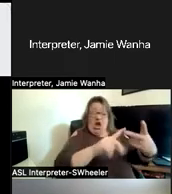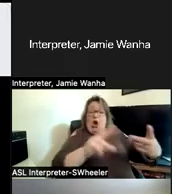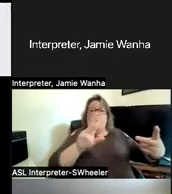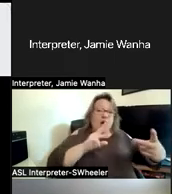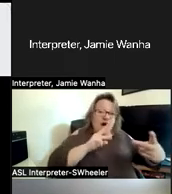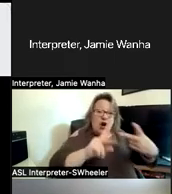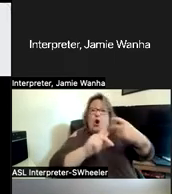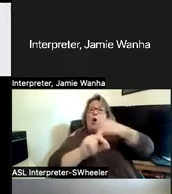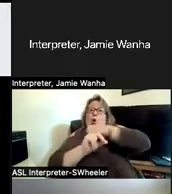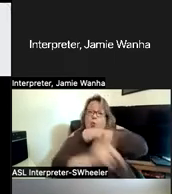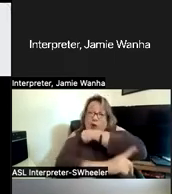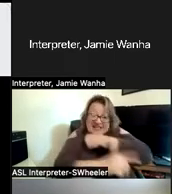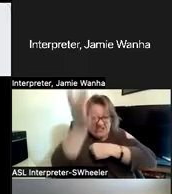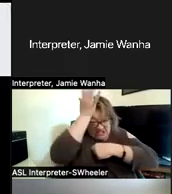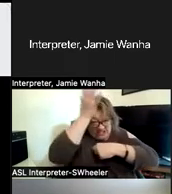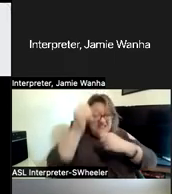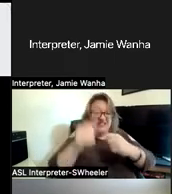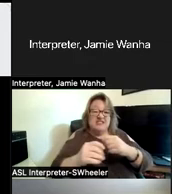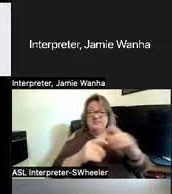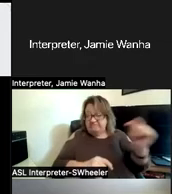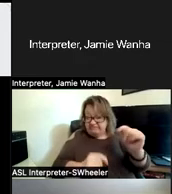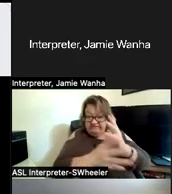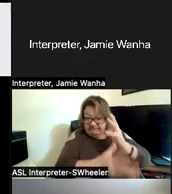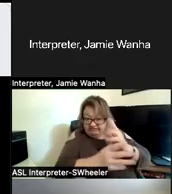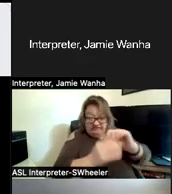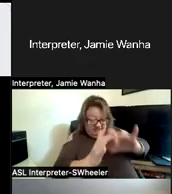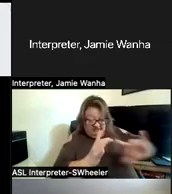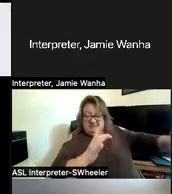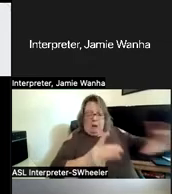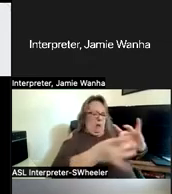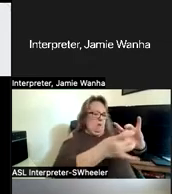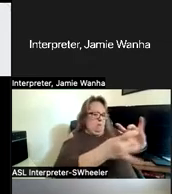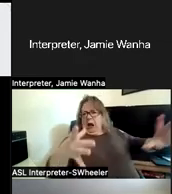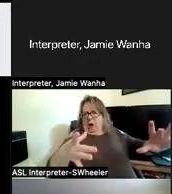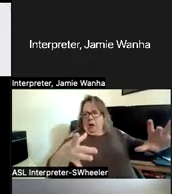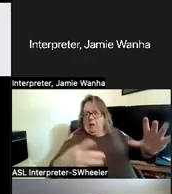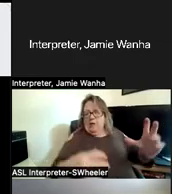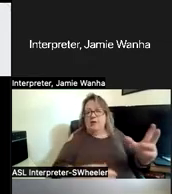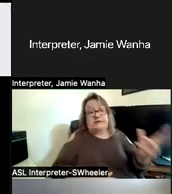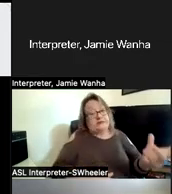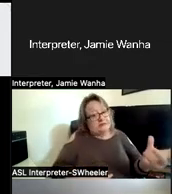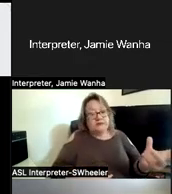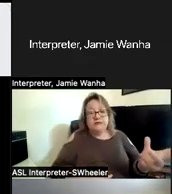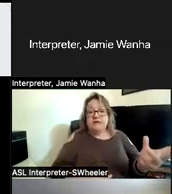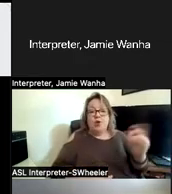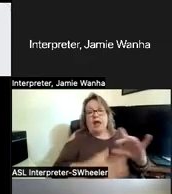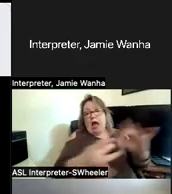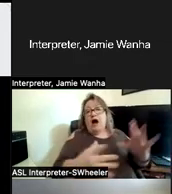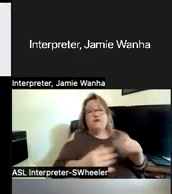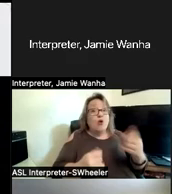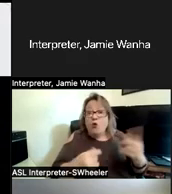wastewater and gas line services west of the fault rupture zone are estimated to be out for